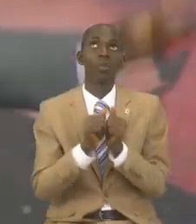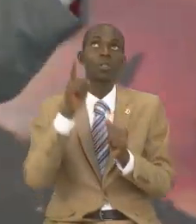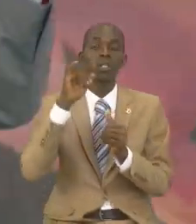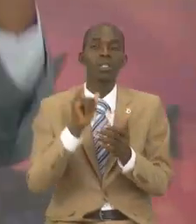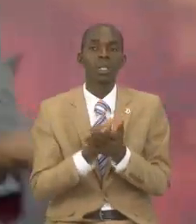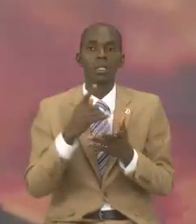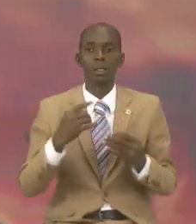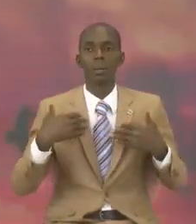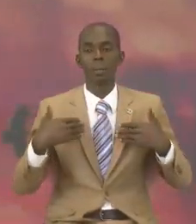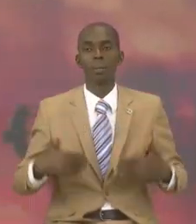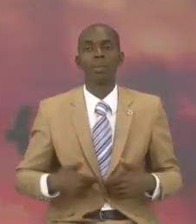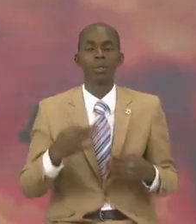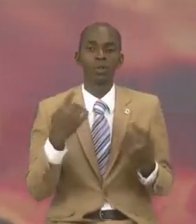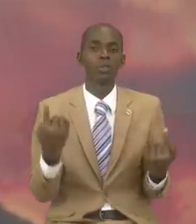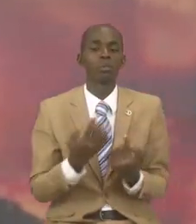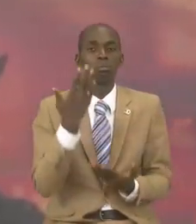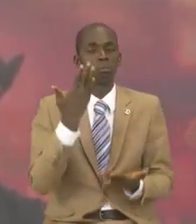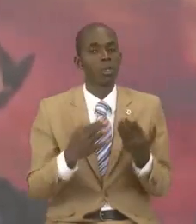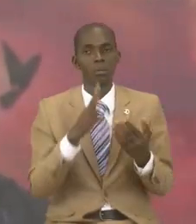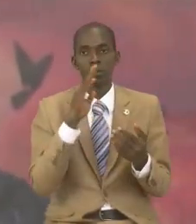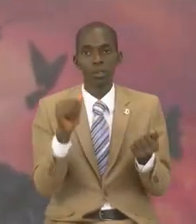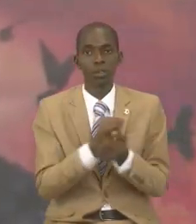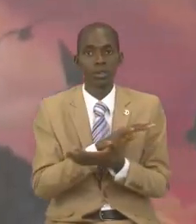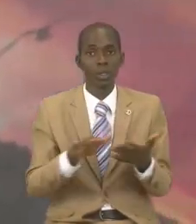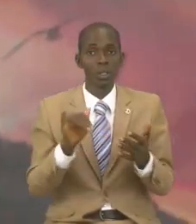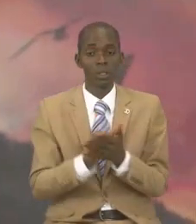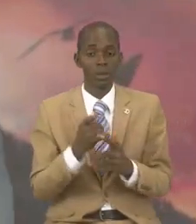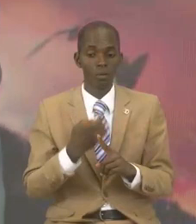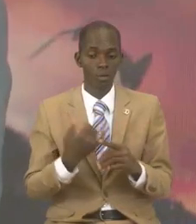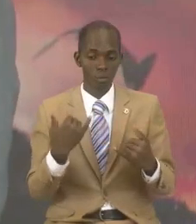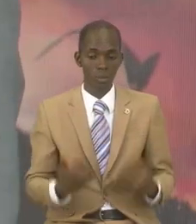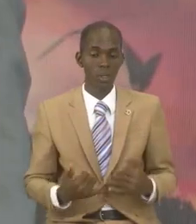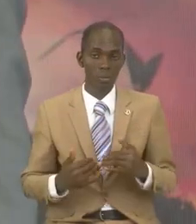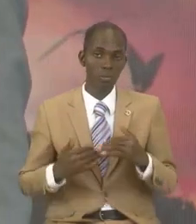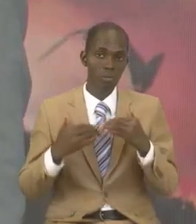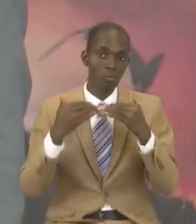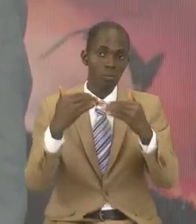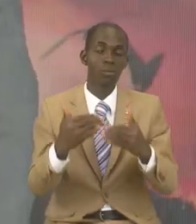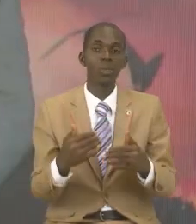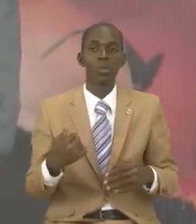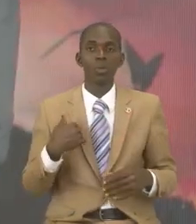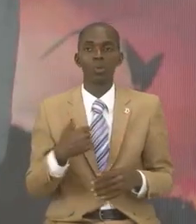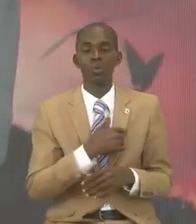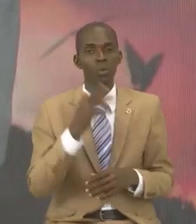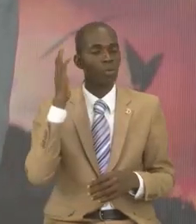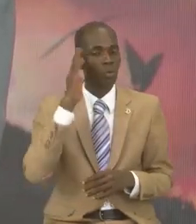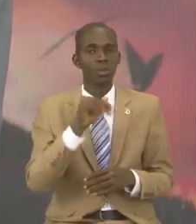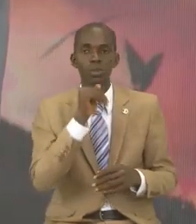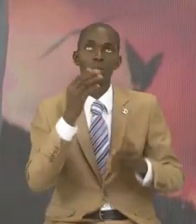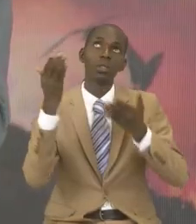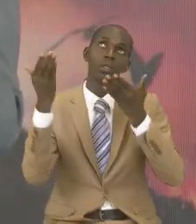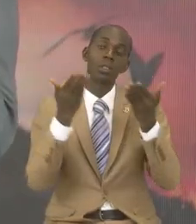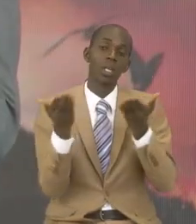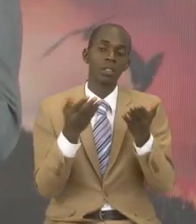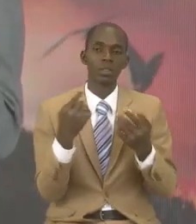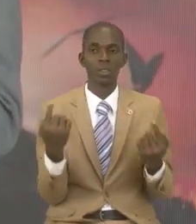sin might be destroyed, that henceforth we should not serve sin. Look at verse